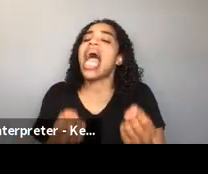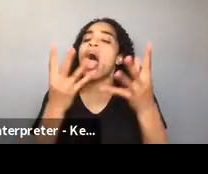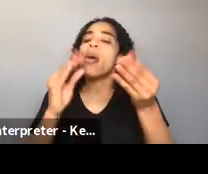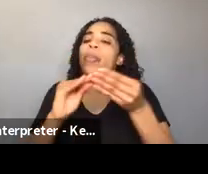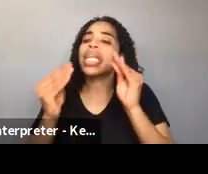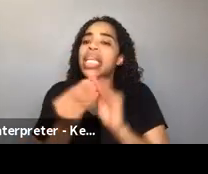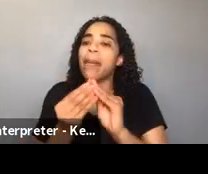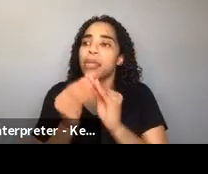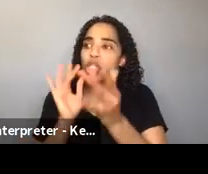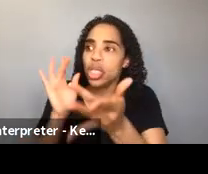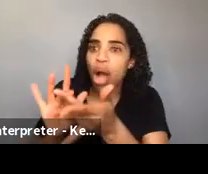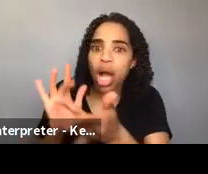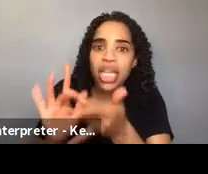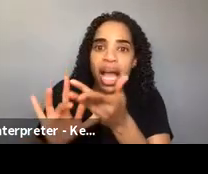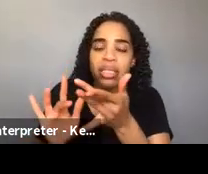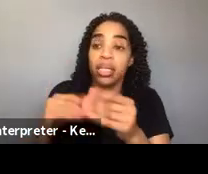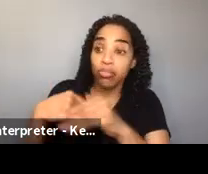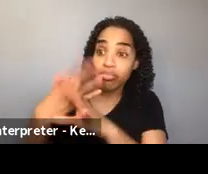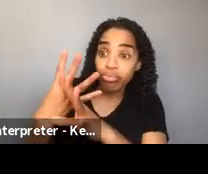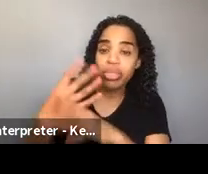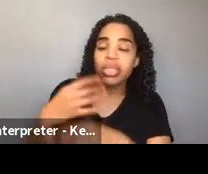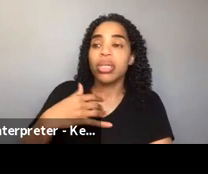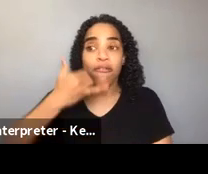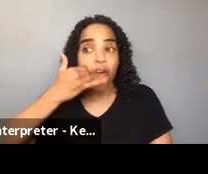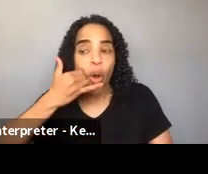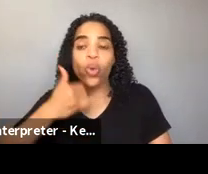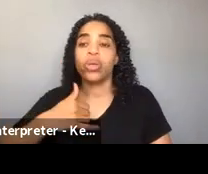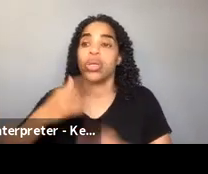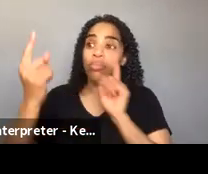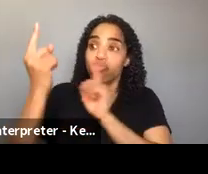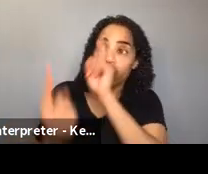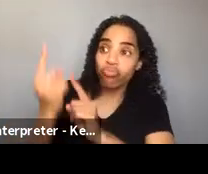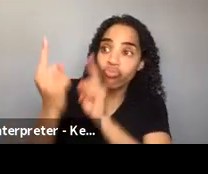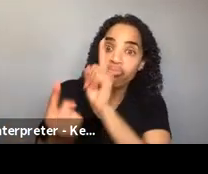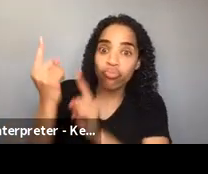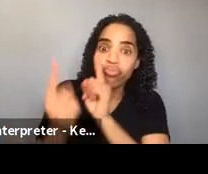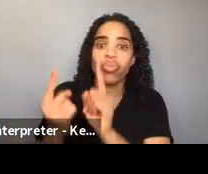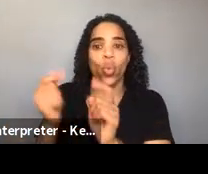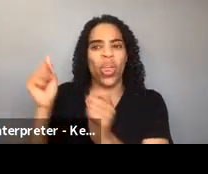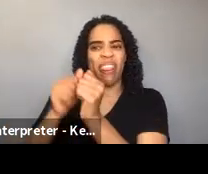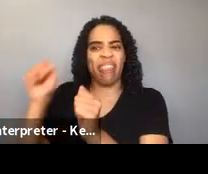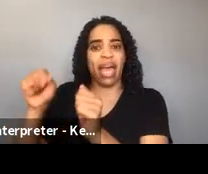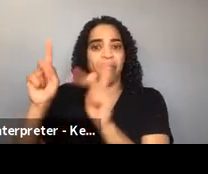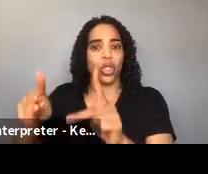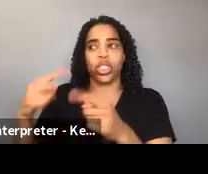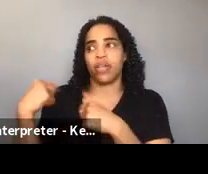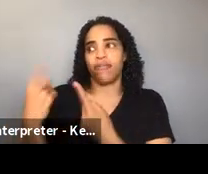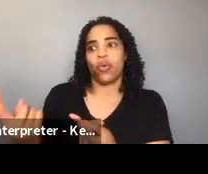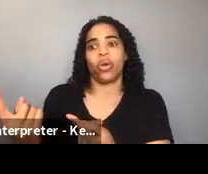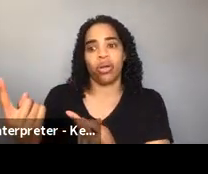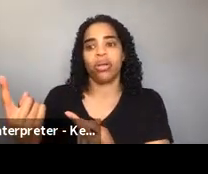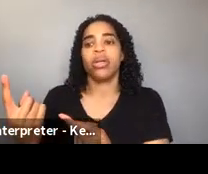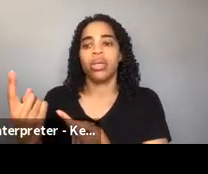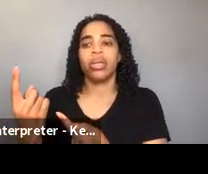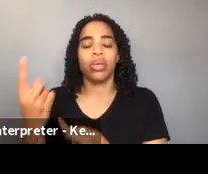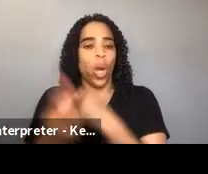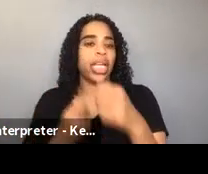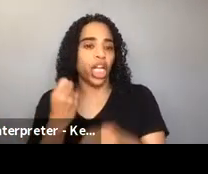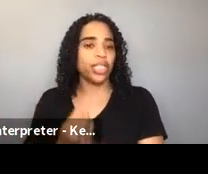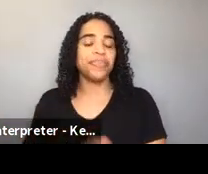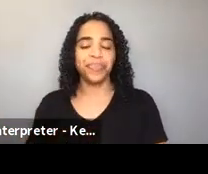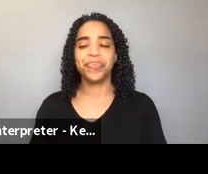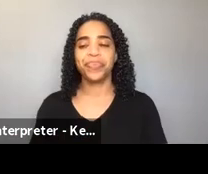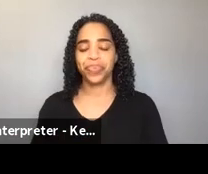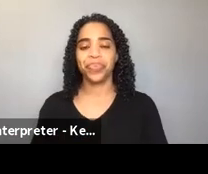in person or over the phone, the ADRCs conducted over the past, over a year's worth of